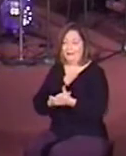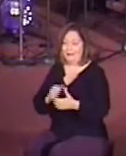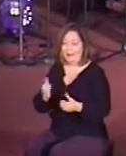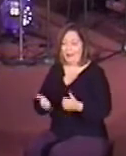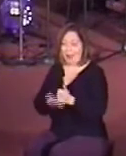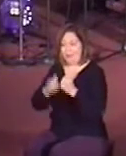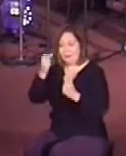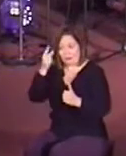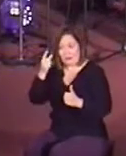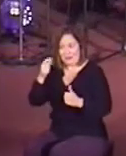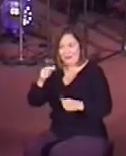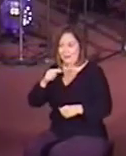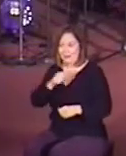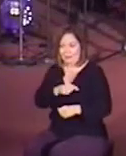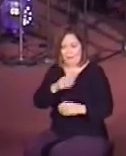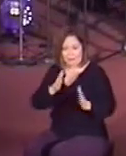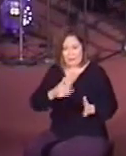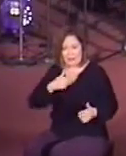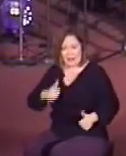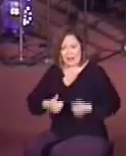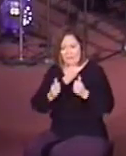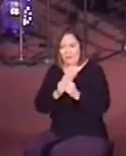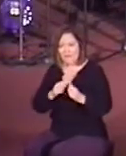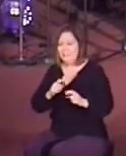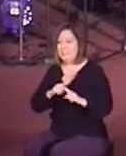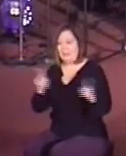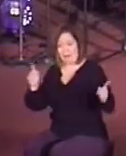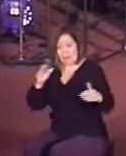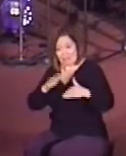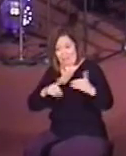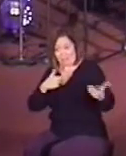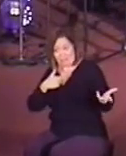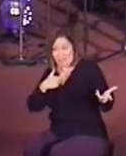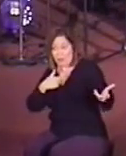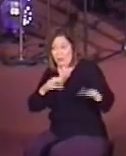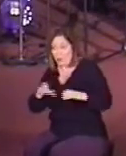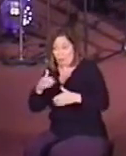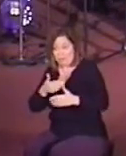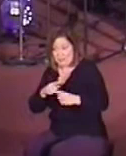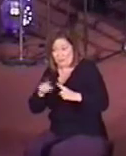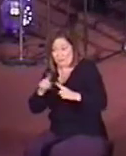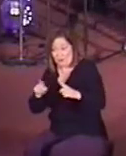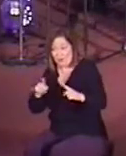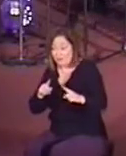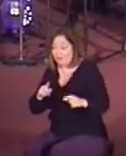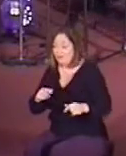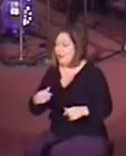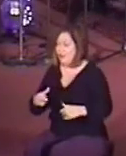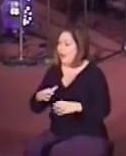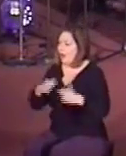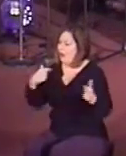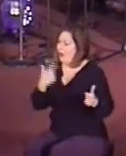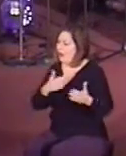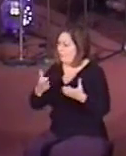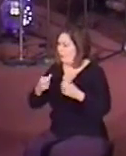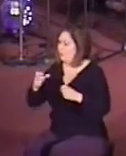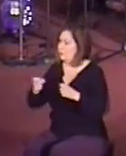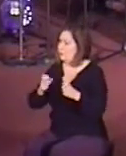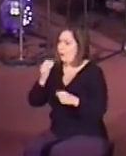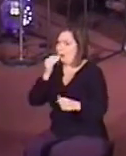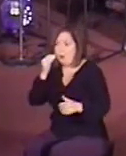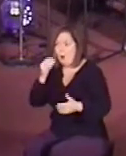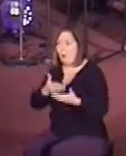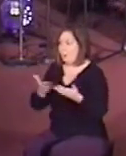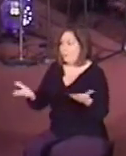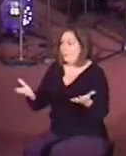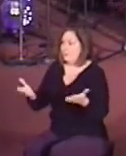this person that I'm living with does things differently than I do. A lot of us like to be in control, and control of our home, and control of our things.